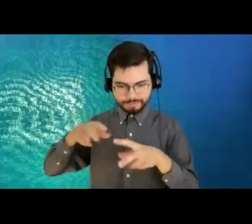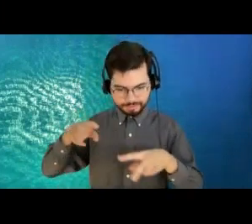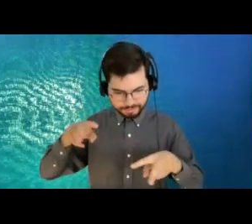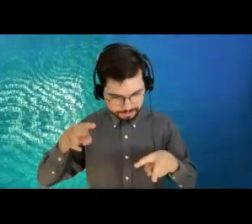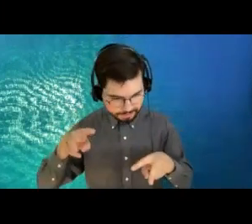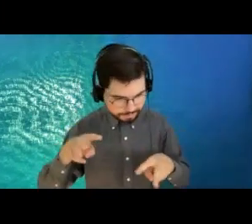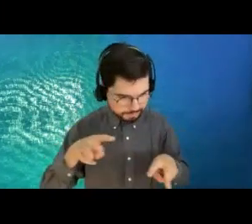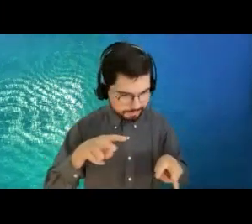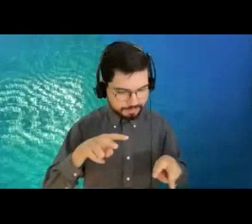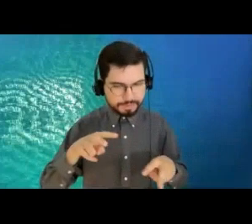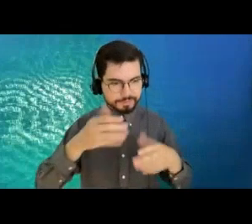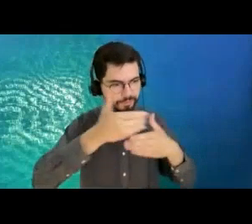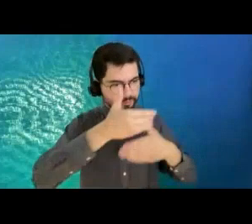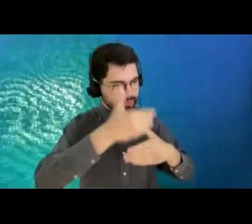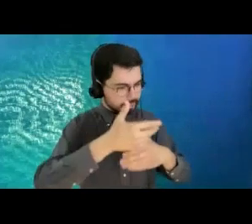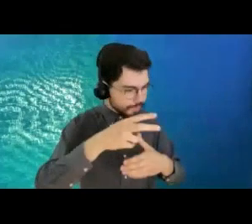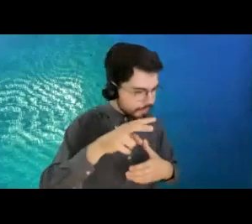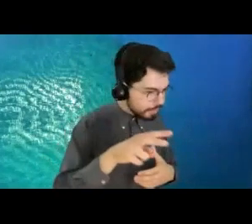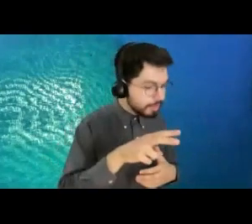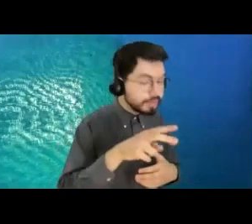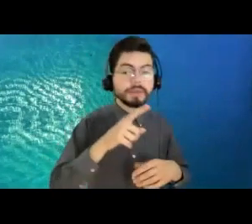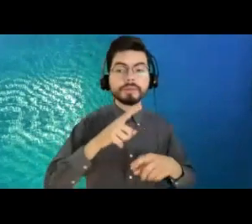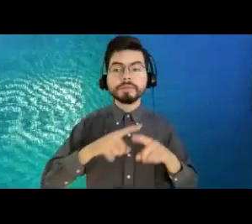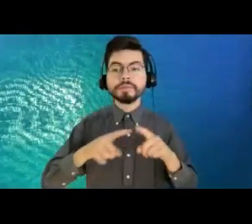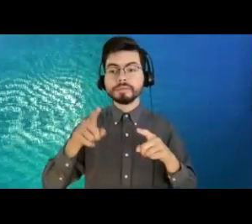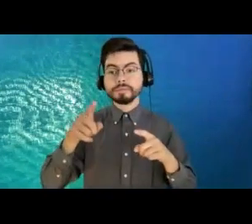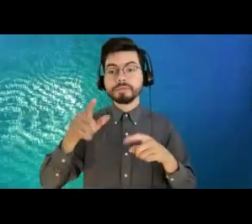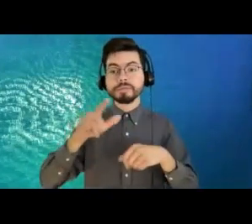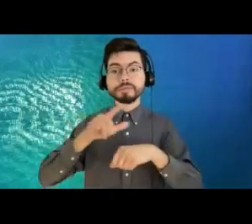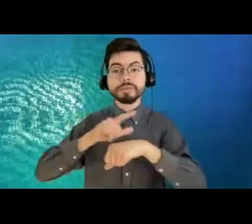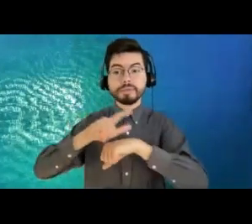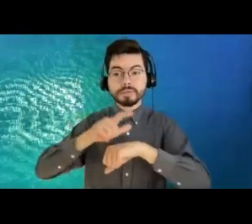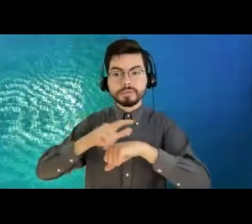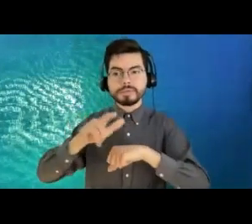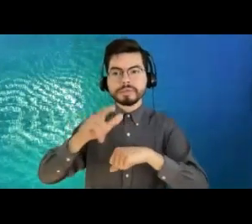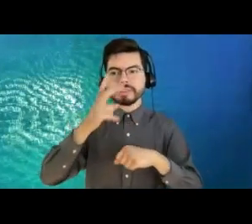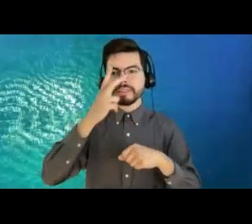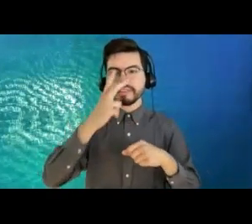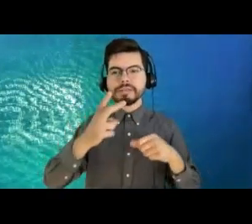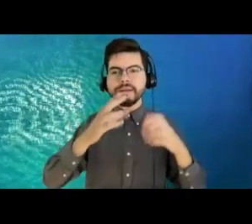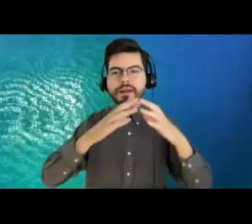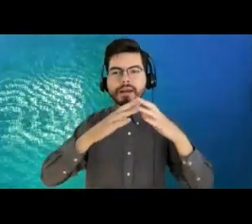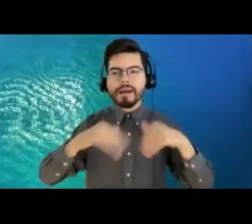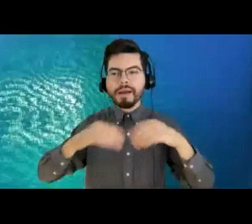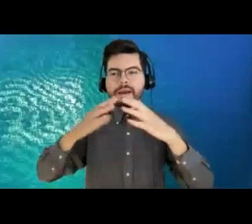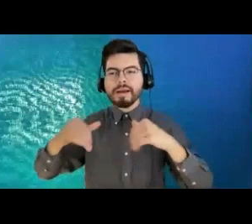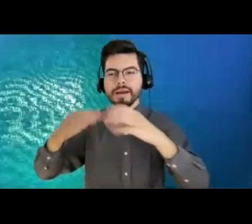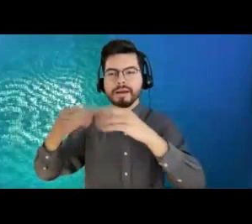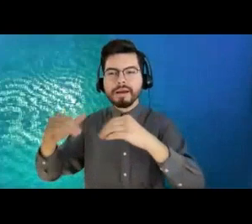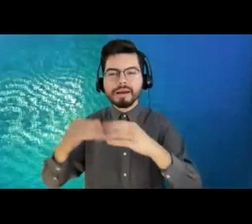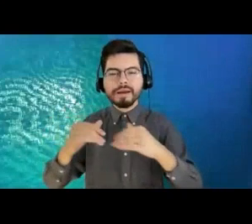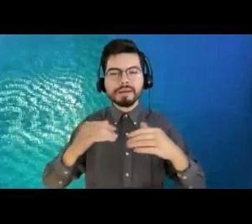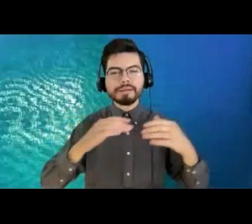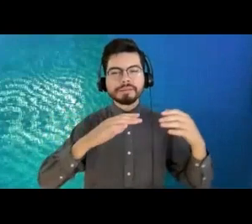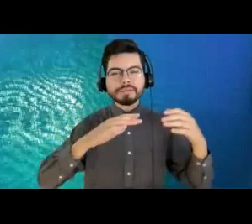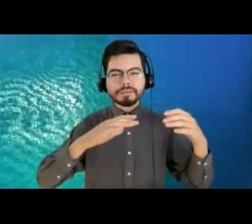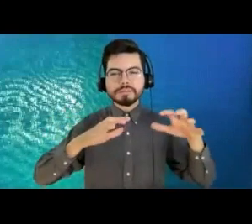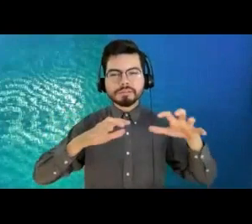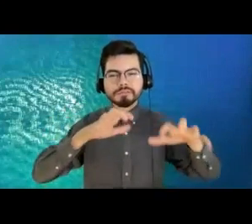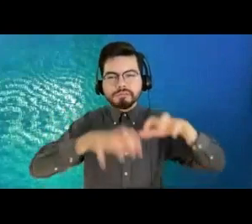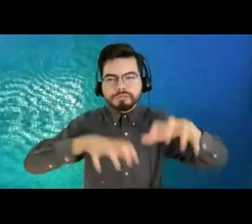huge subdivisions that it's just amazing how many houses are squeezed into these areas, and you don't see as many trees